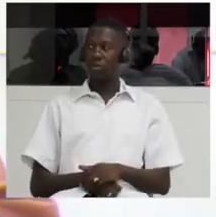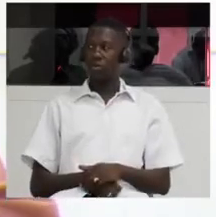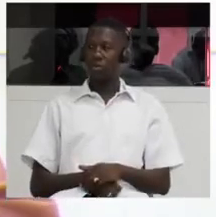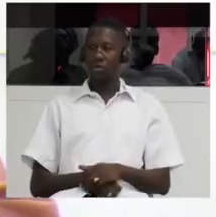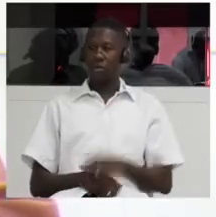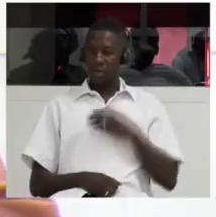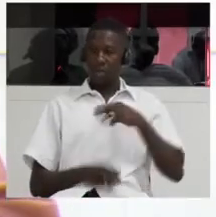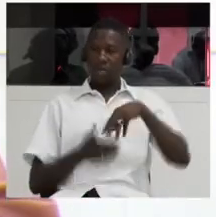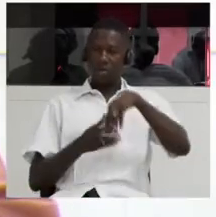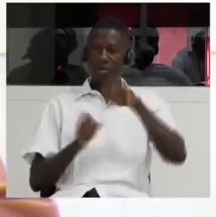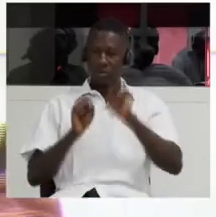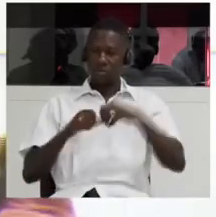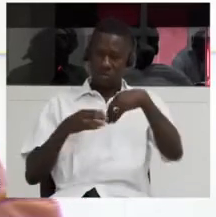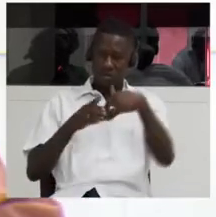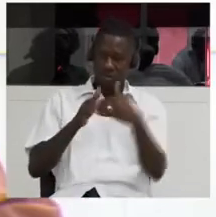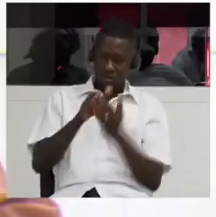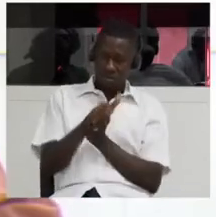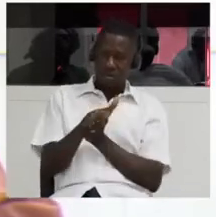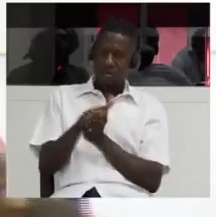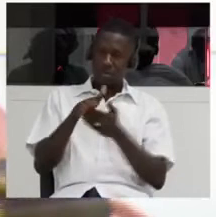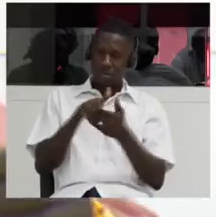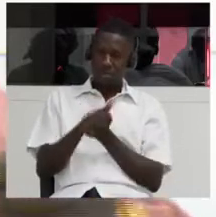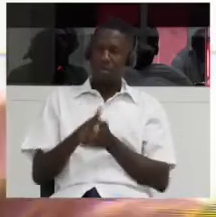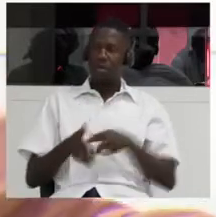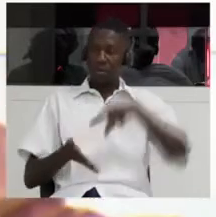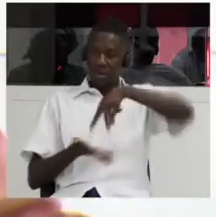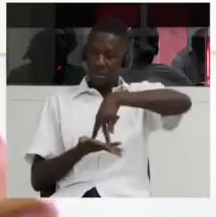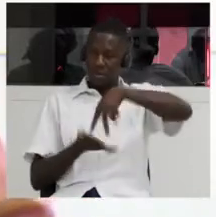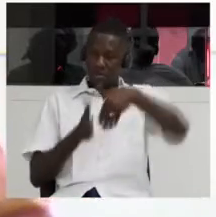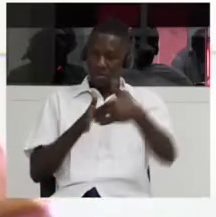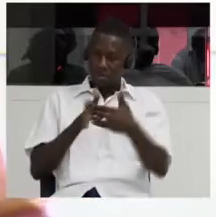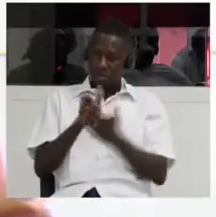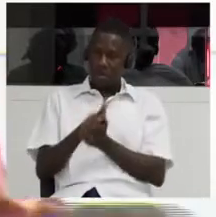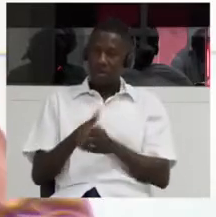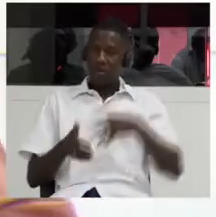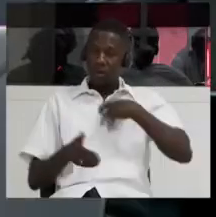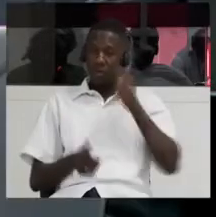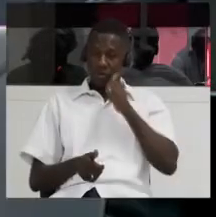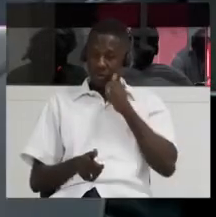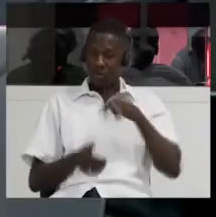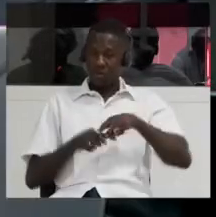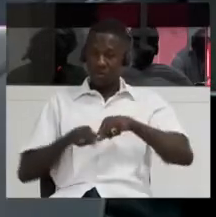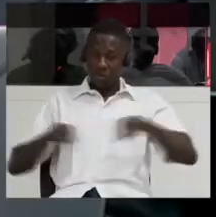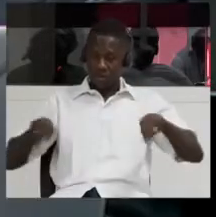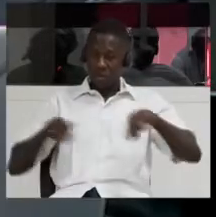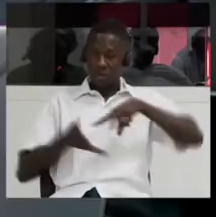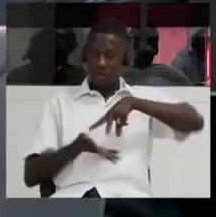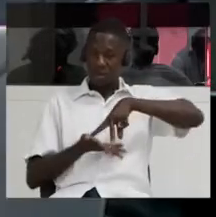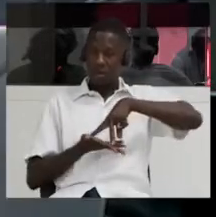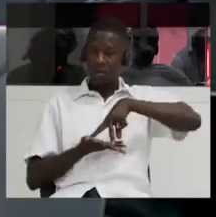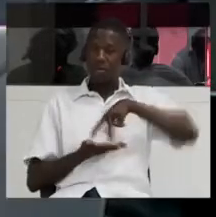it. If you want to use it, you have to open it. Normally, how would you fire such a